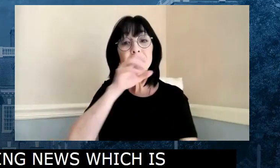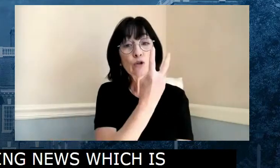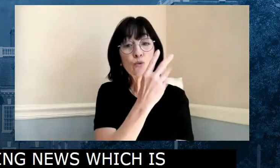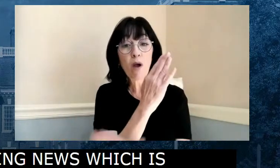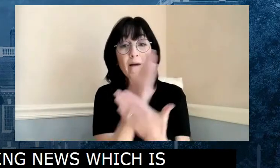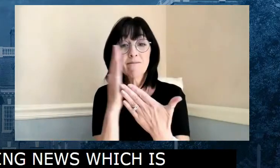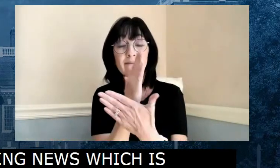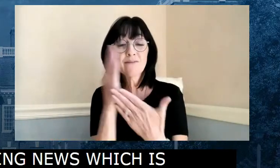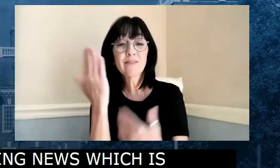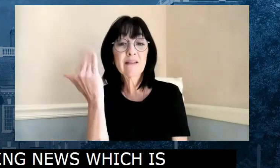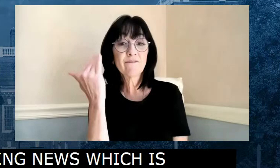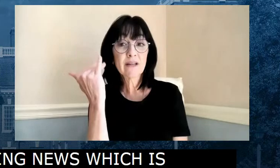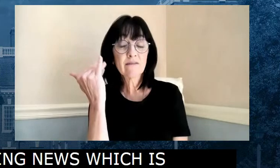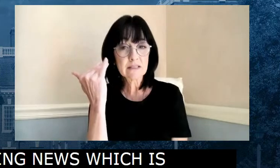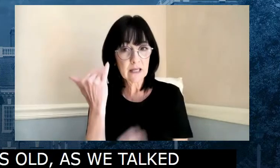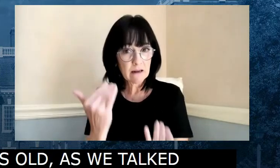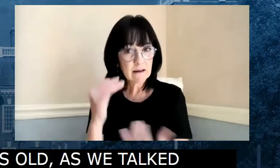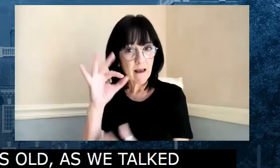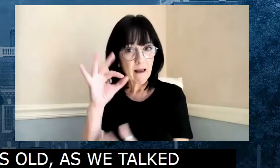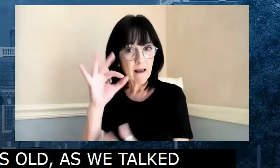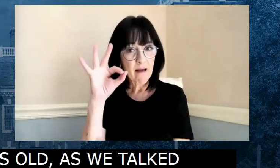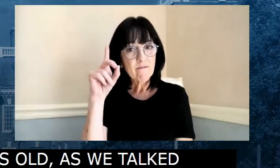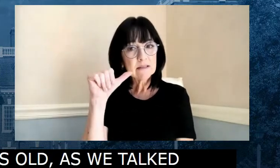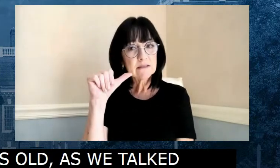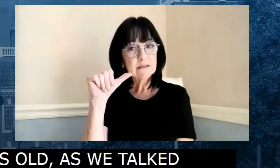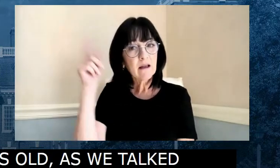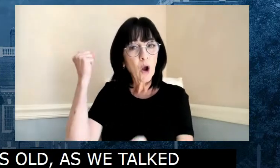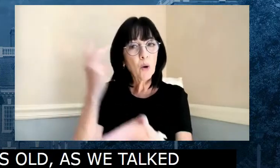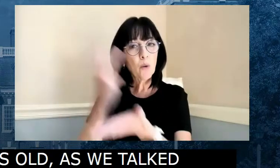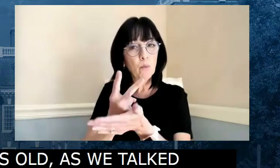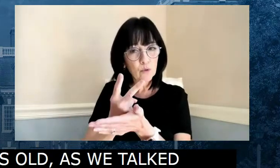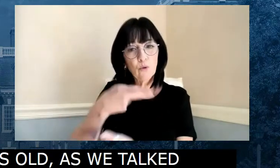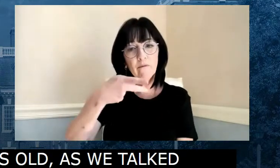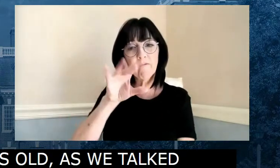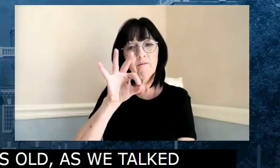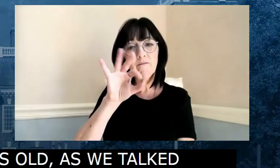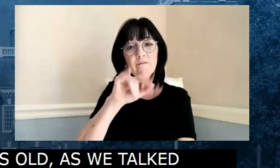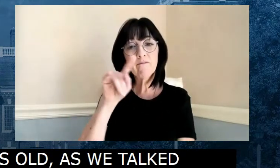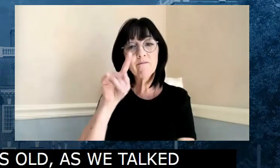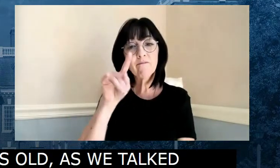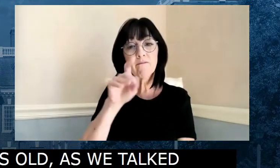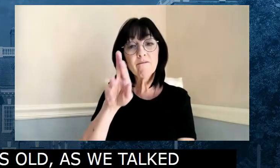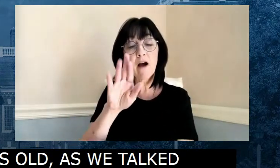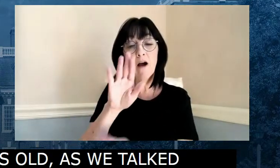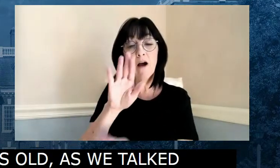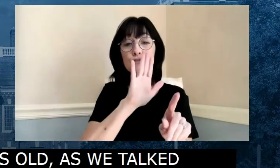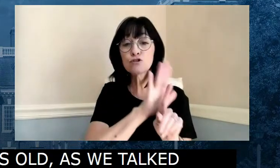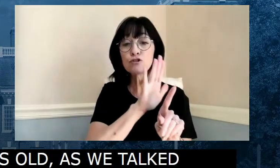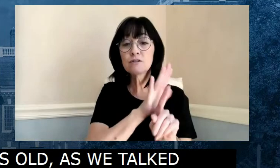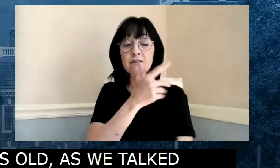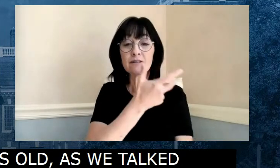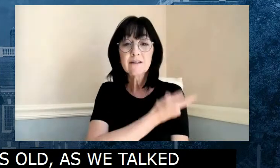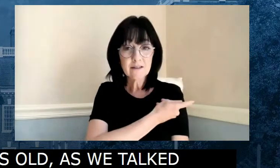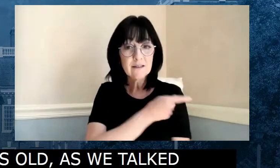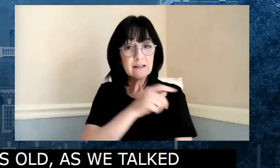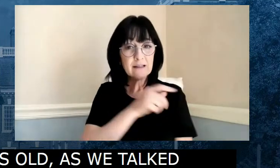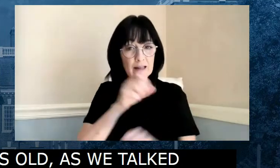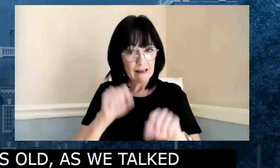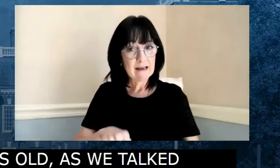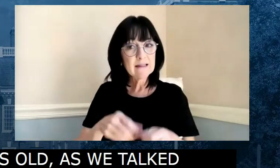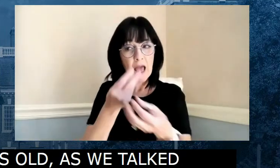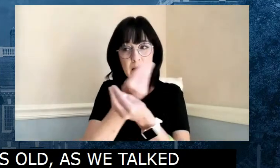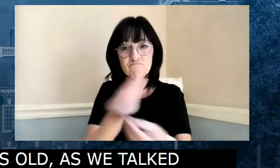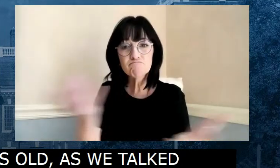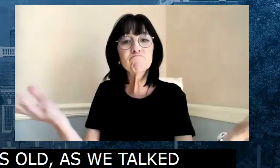week, the FDA expanded Pfizer's emergency use authorization. I was particularly excited as a mom